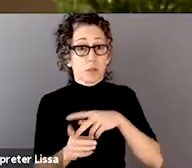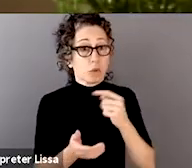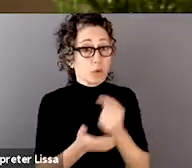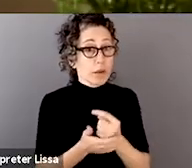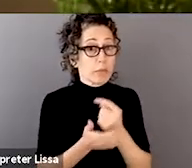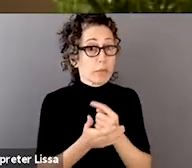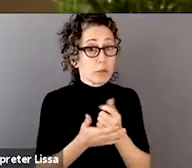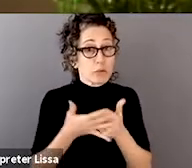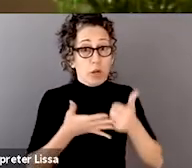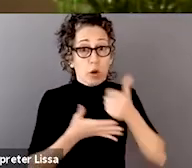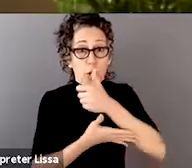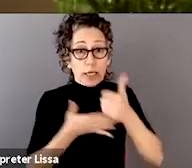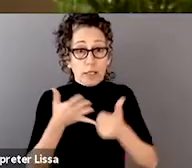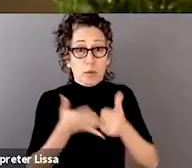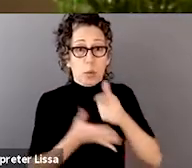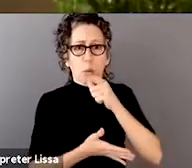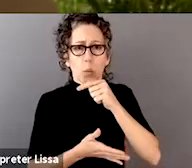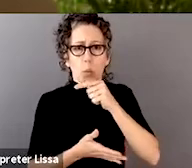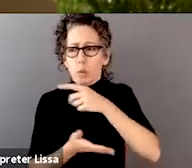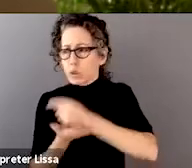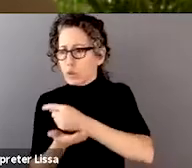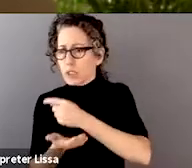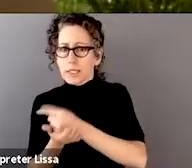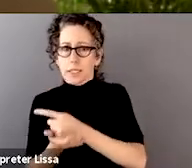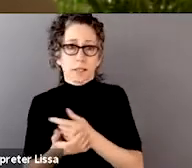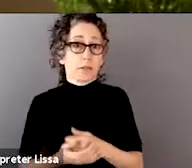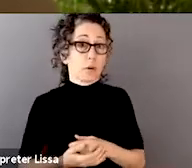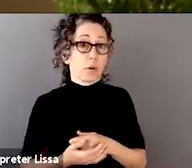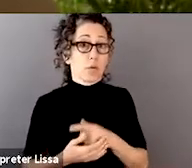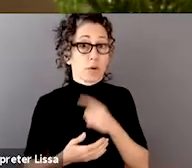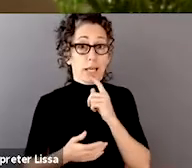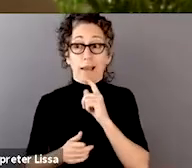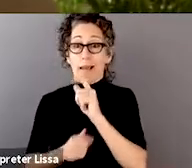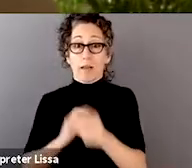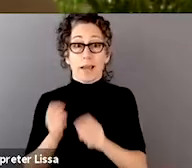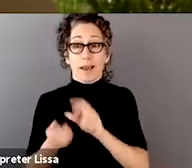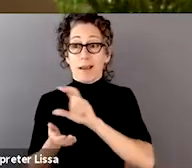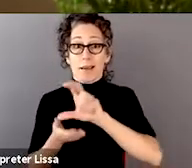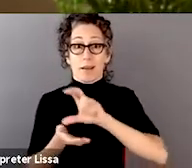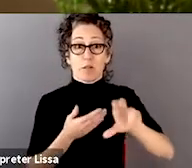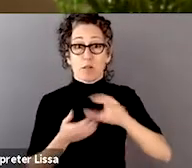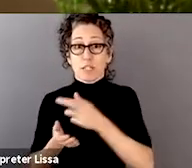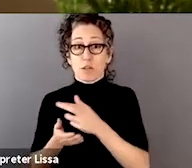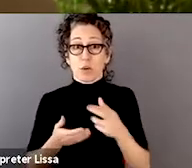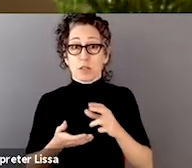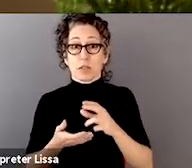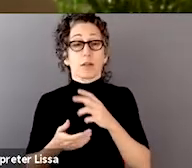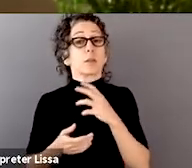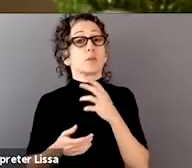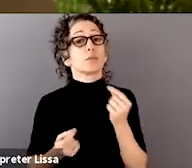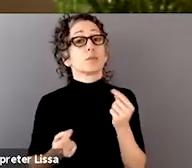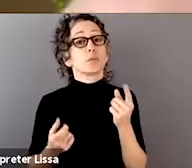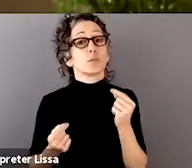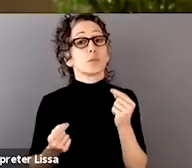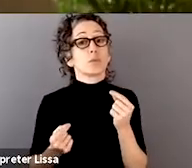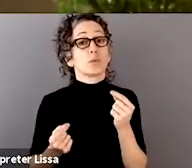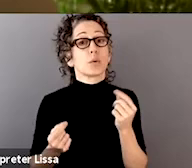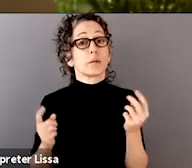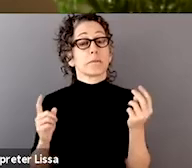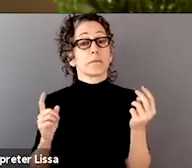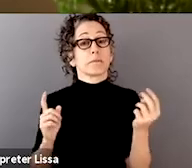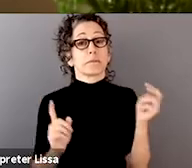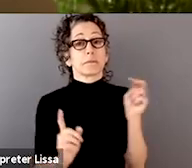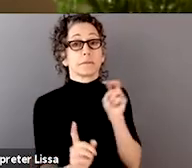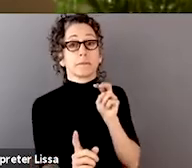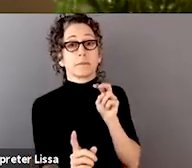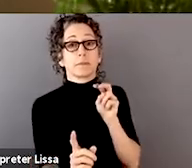for patients, right? So allocating resources in a fair manner by basically respecting again,